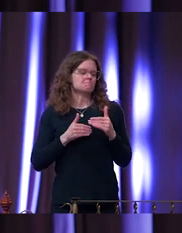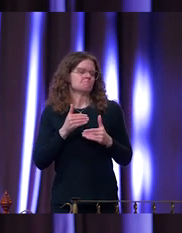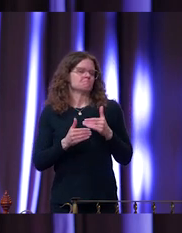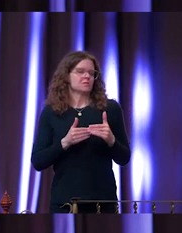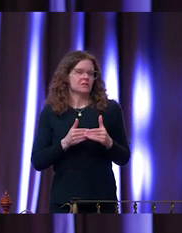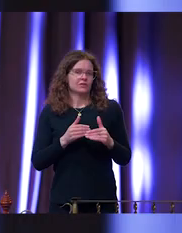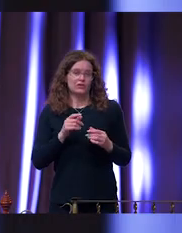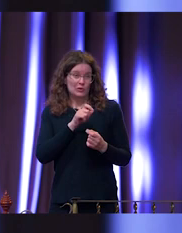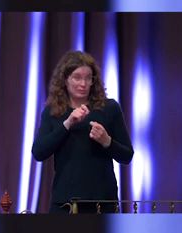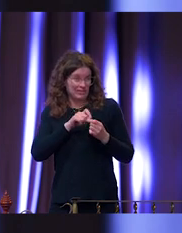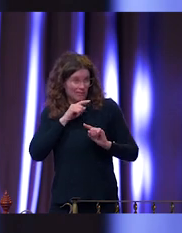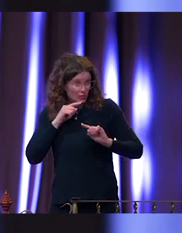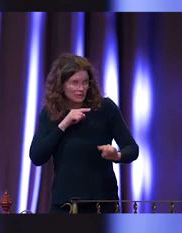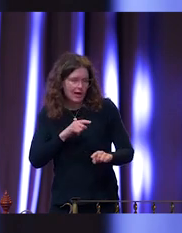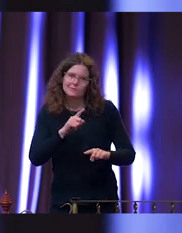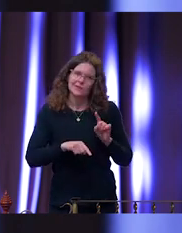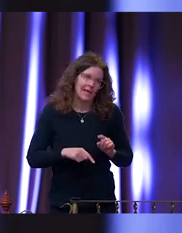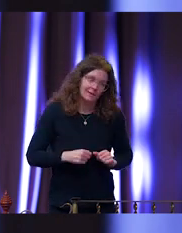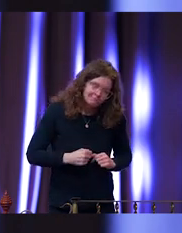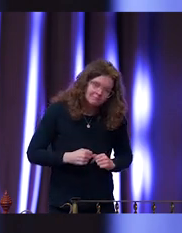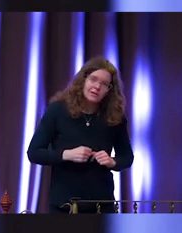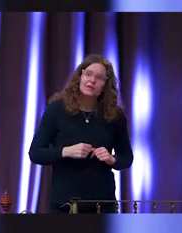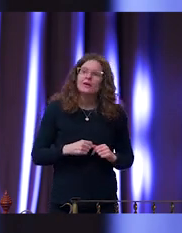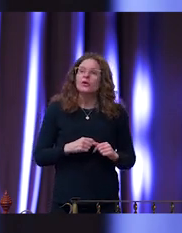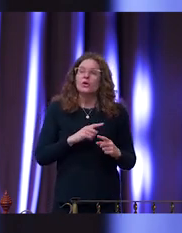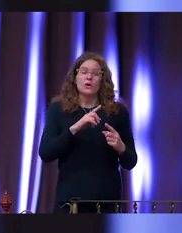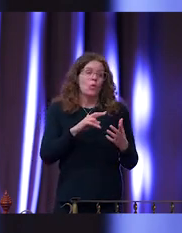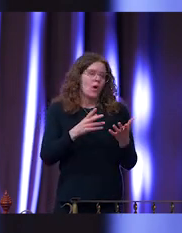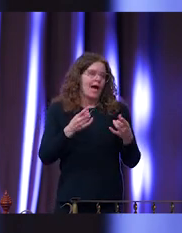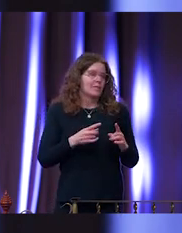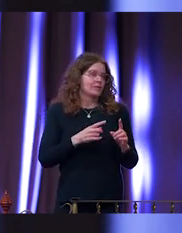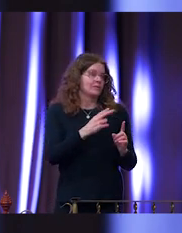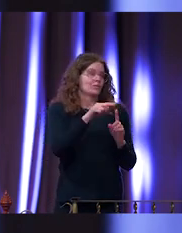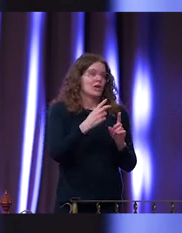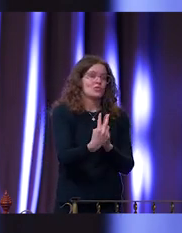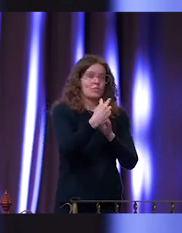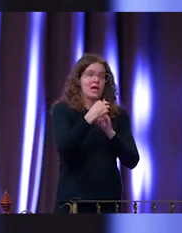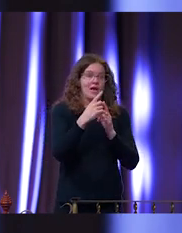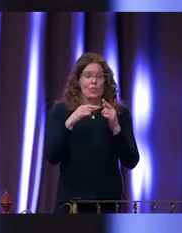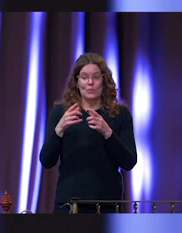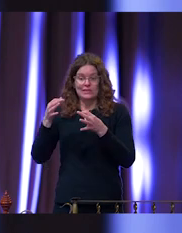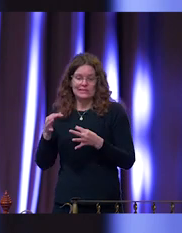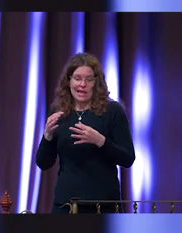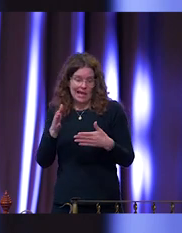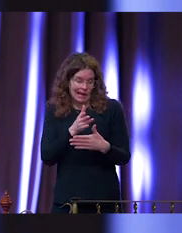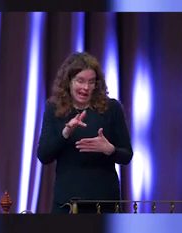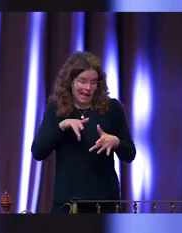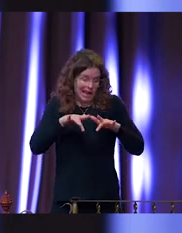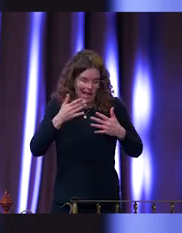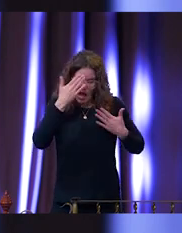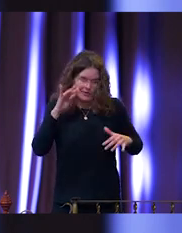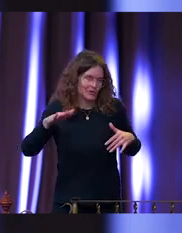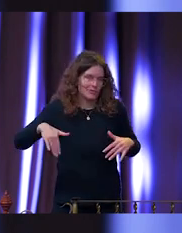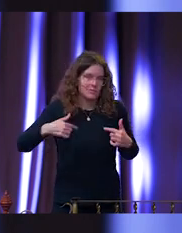specifically to what's going to happen between when a group applied and when decisions are made. What I can say is the